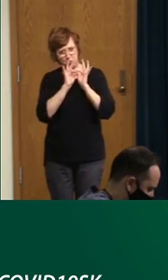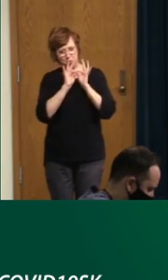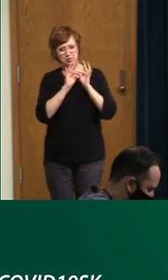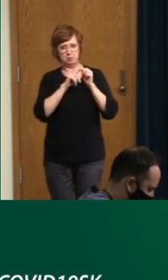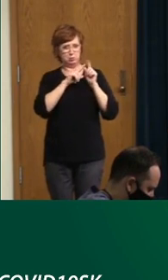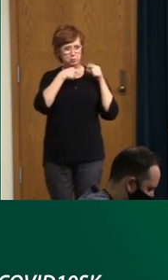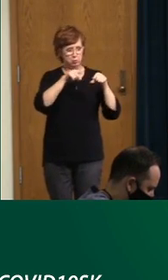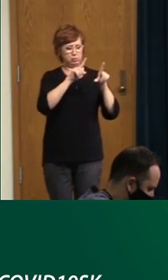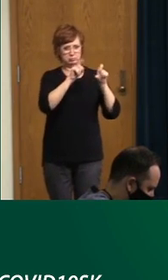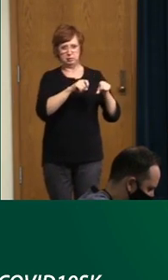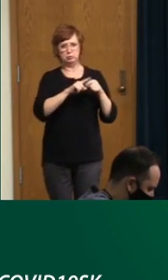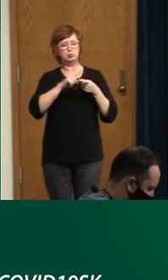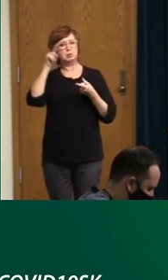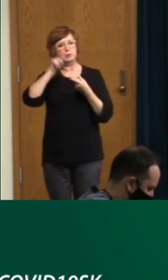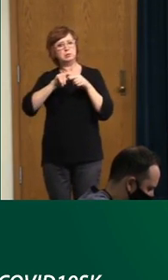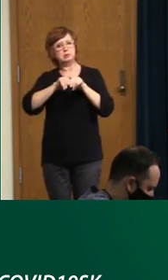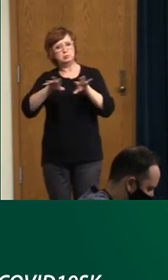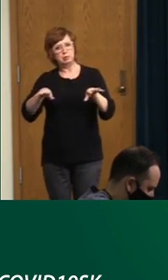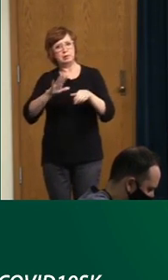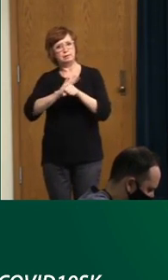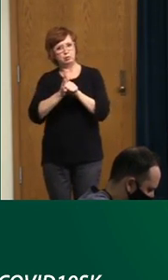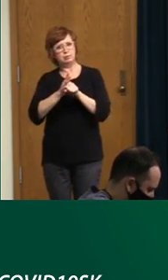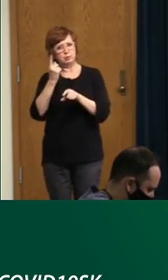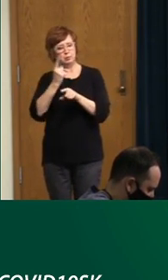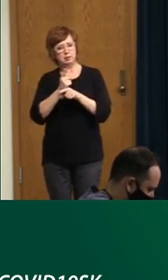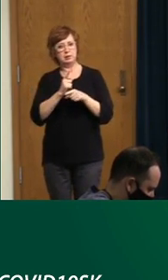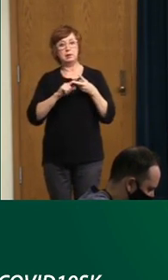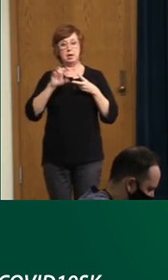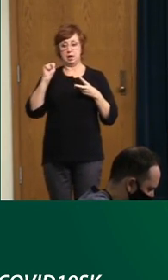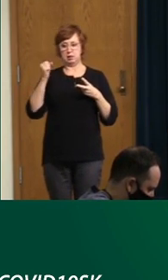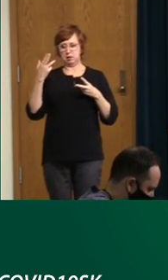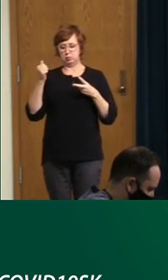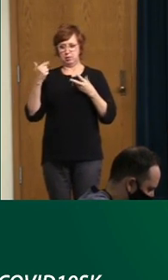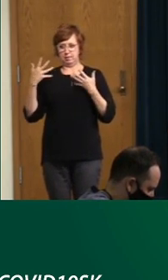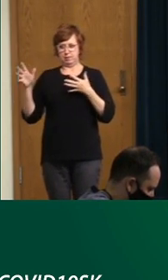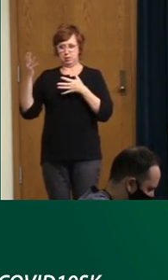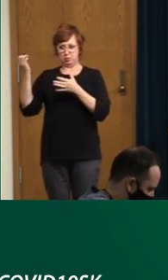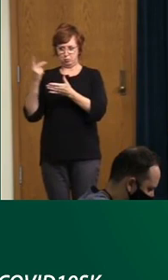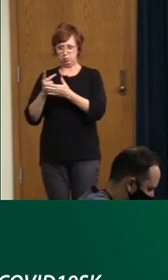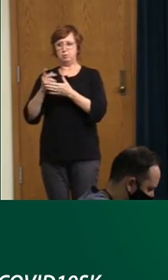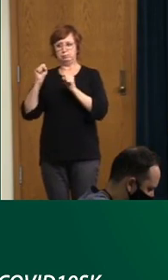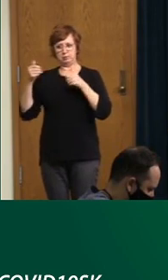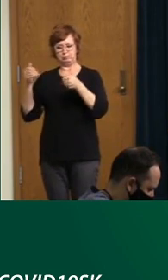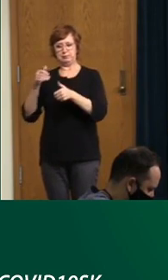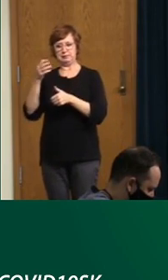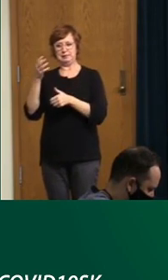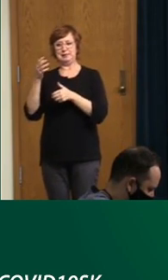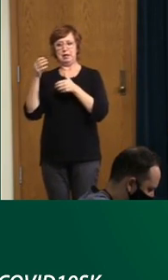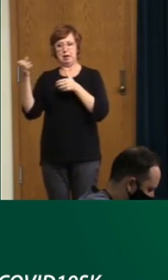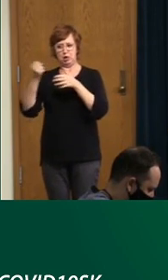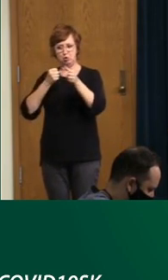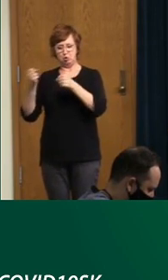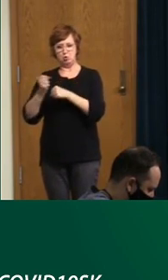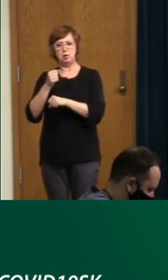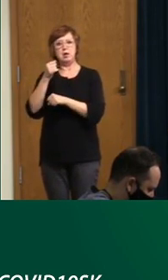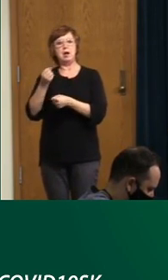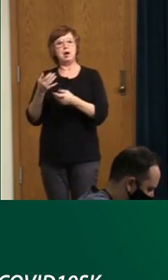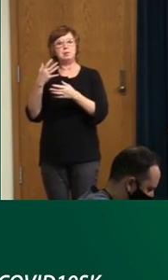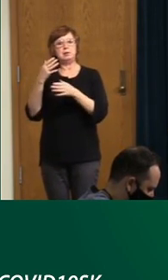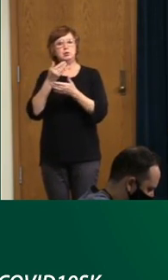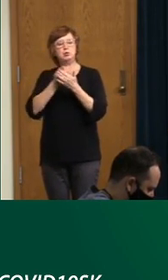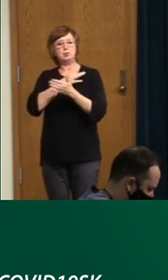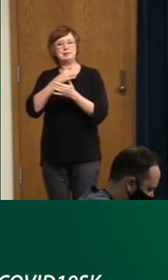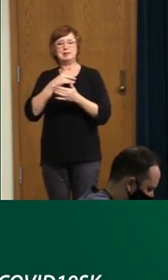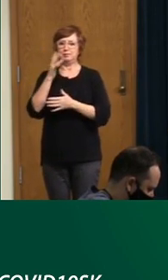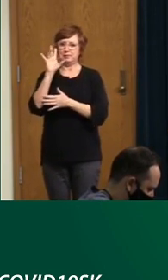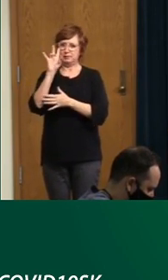controlling the spread of COVID-19. The SHA has been approved to hire 76 additional staff to support provincial labs and